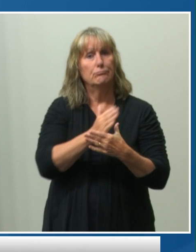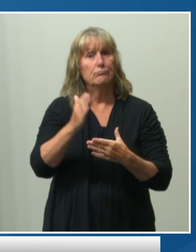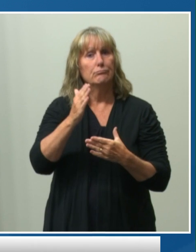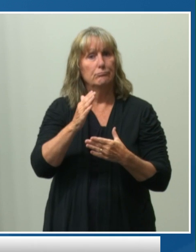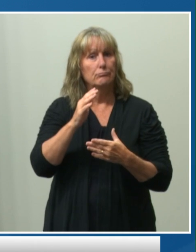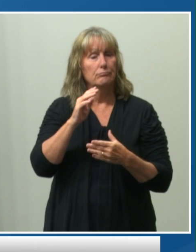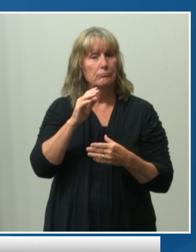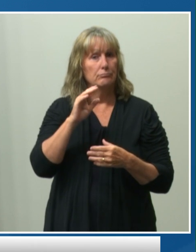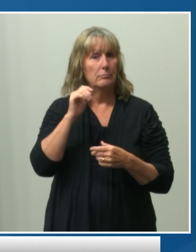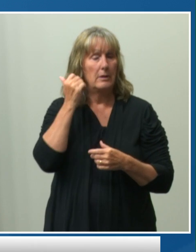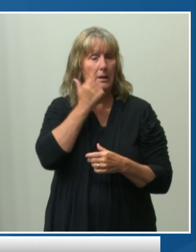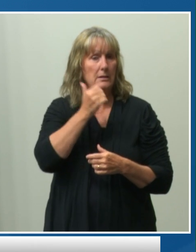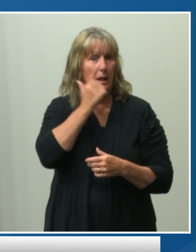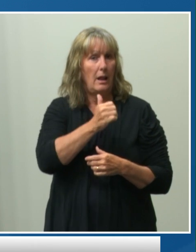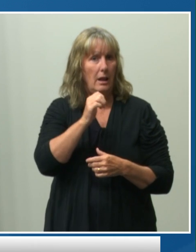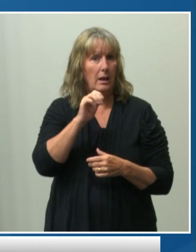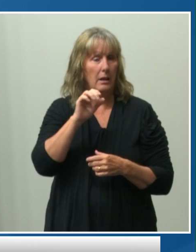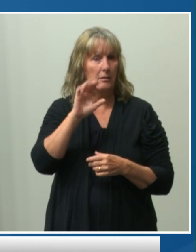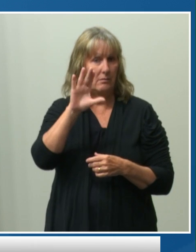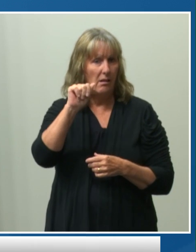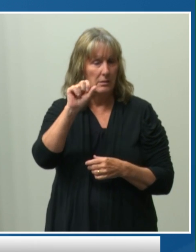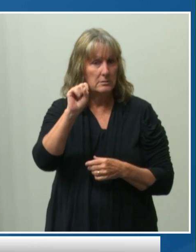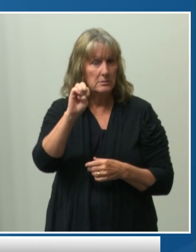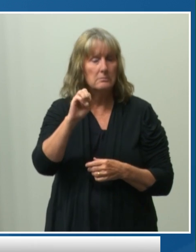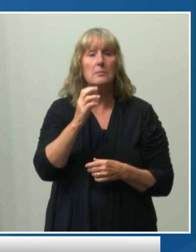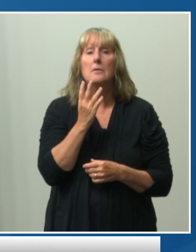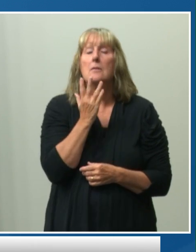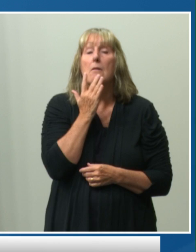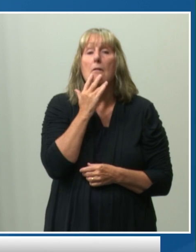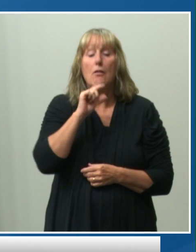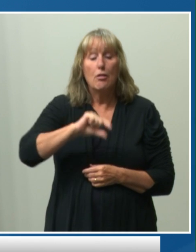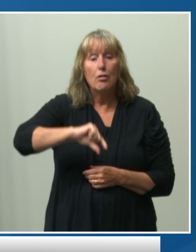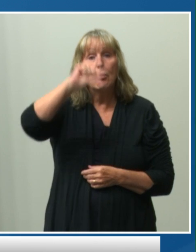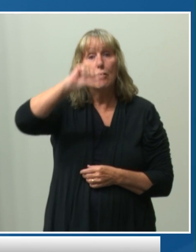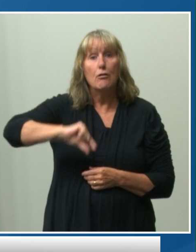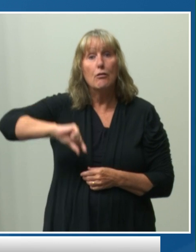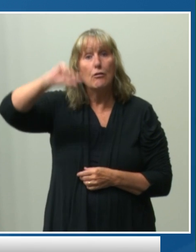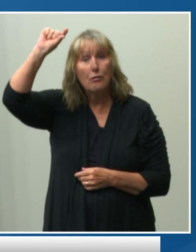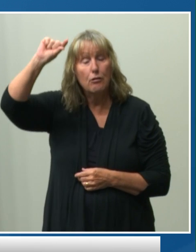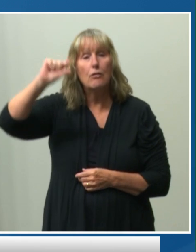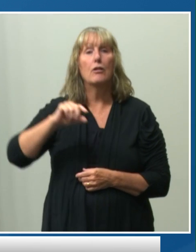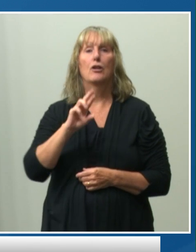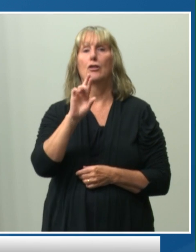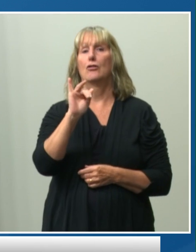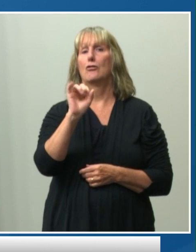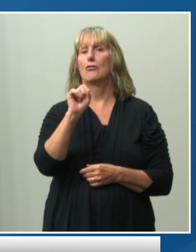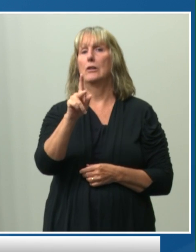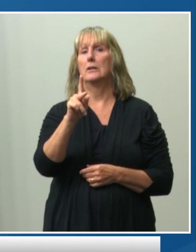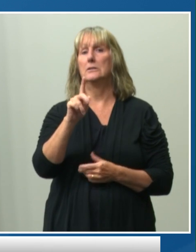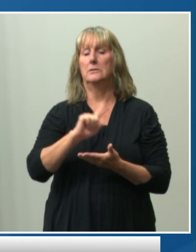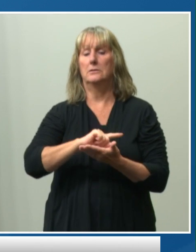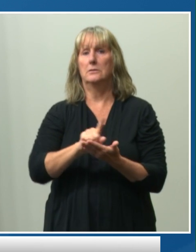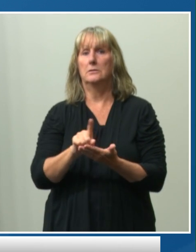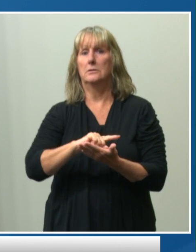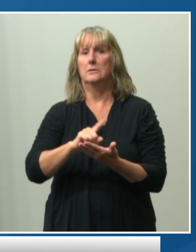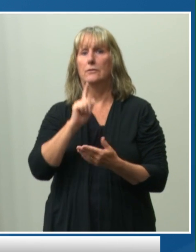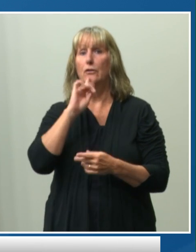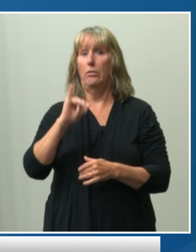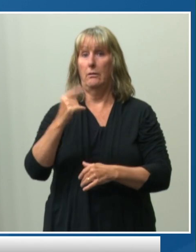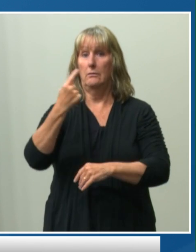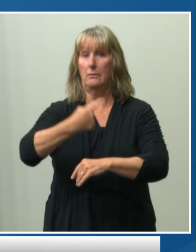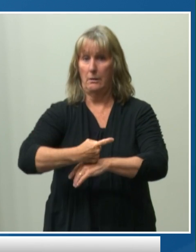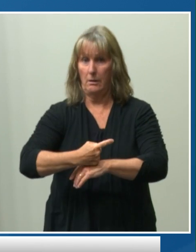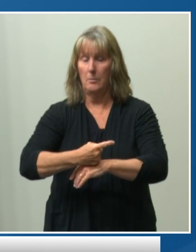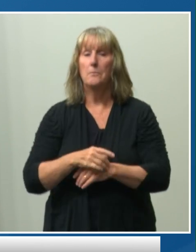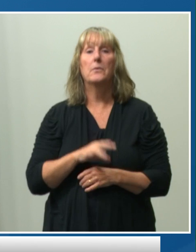That color of the bars represents the color of the COVID risk dial for that date. The